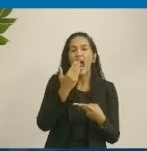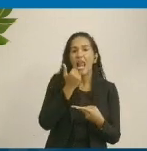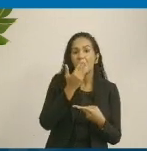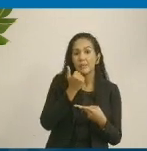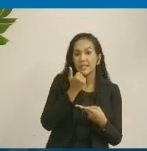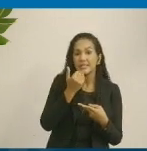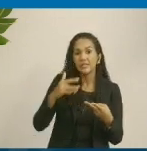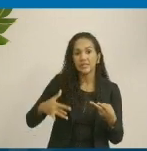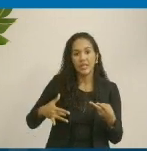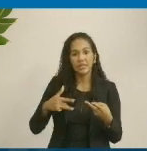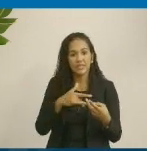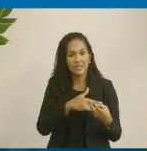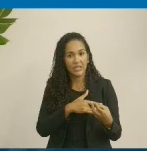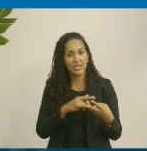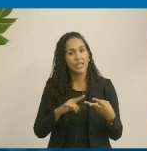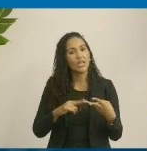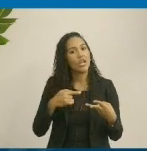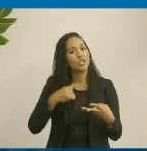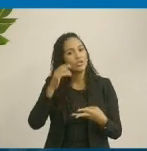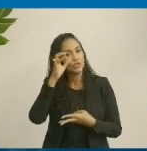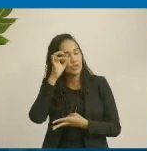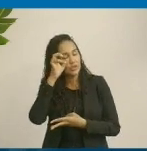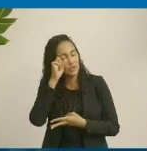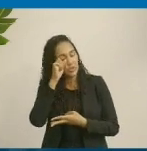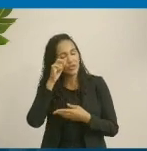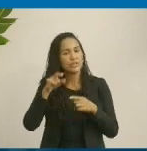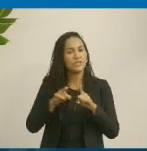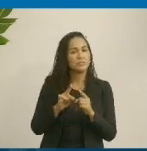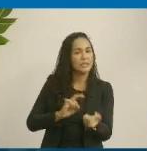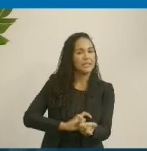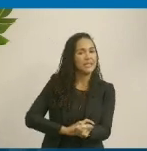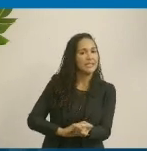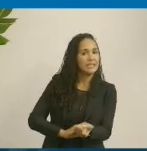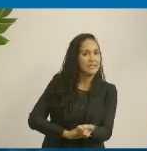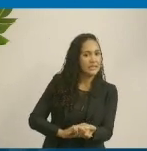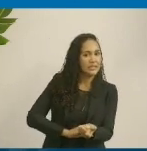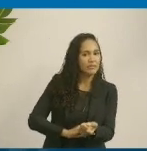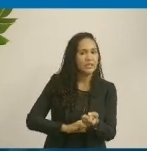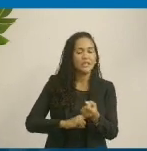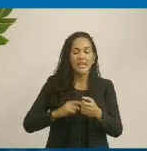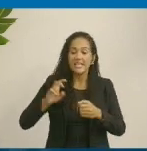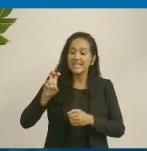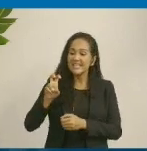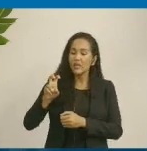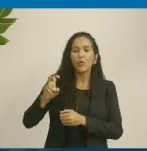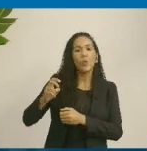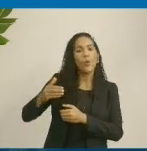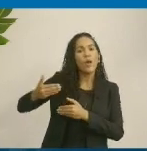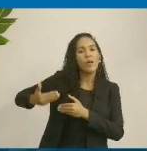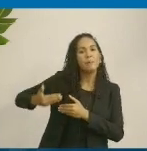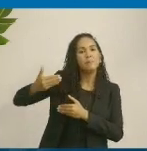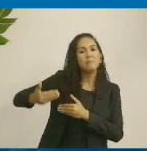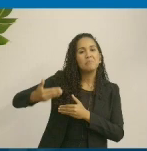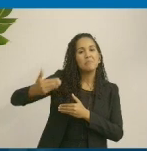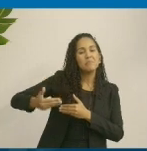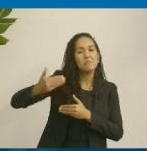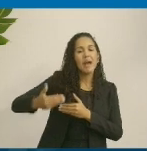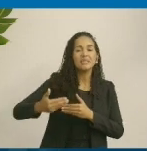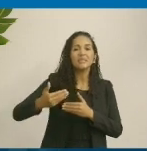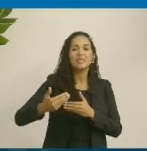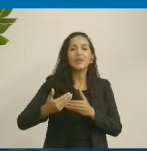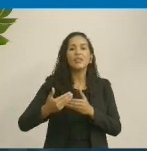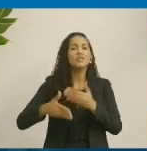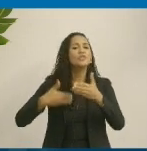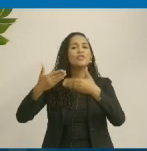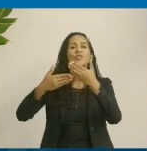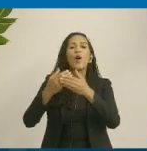with. So part of the five steps were then derived in collaboration with the beneficiaries. So